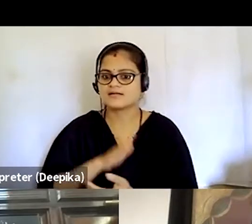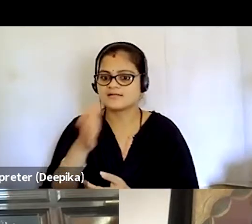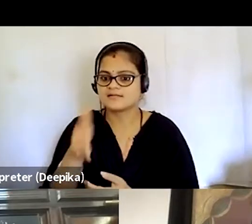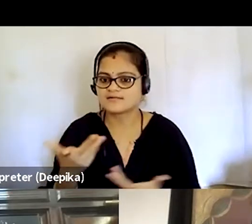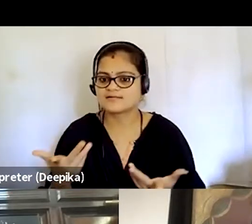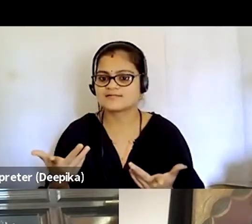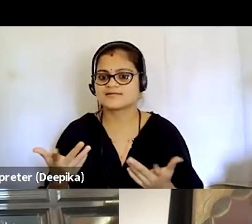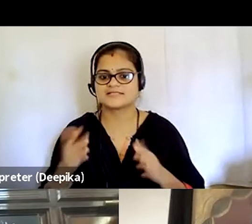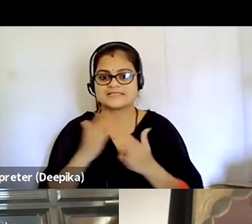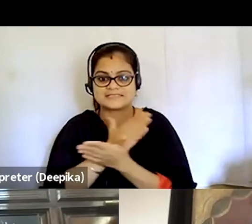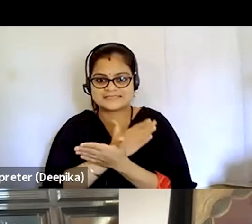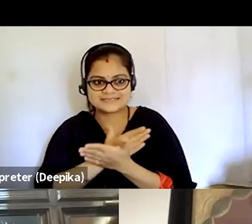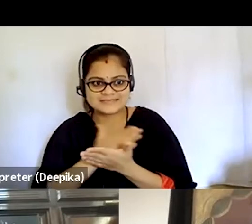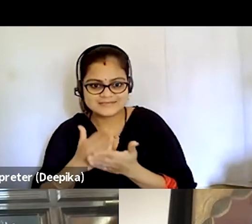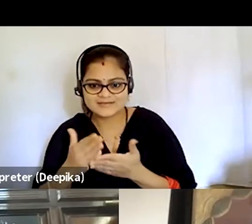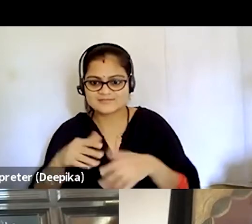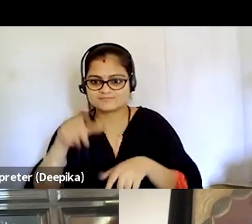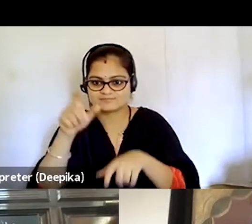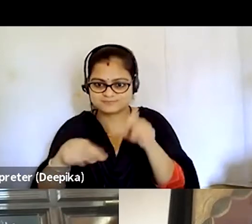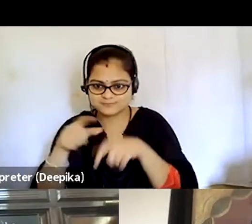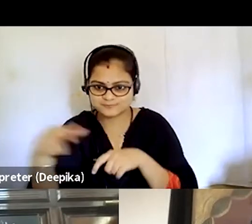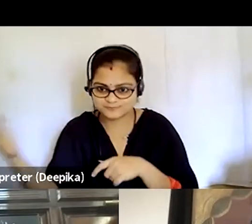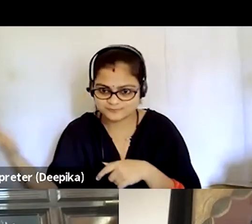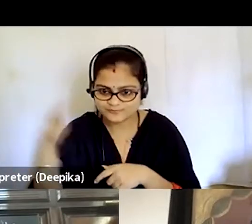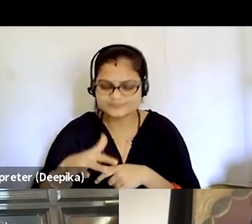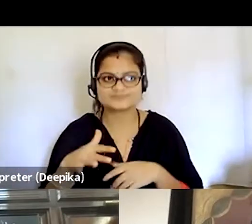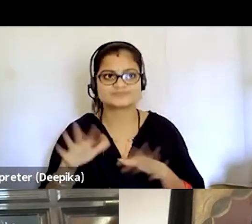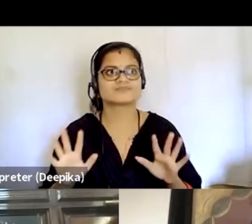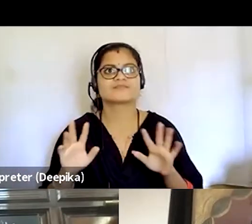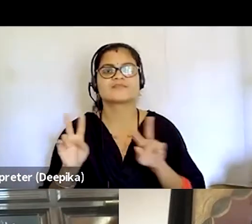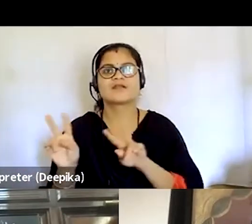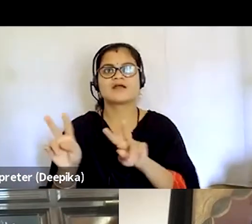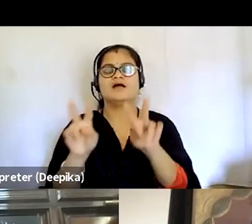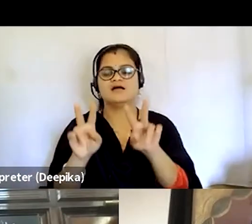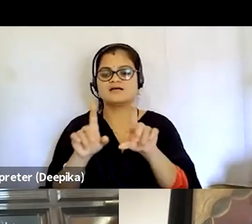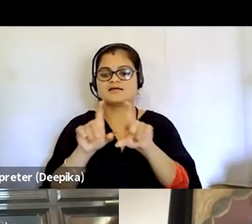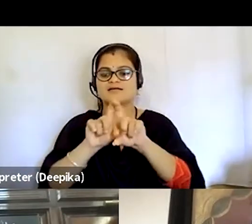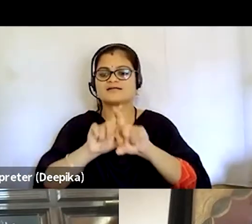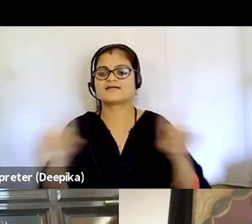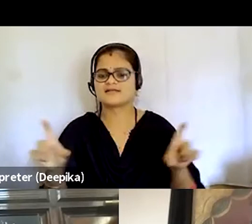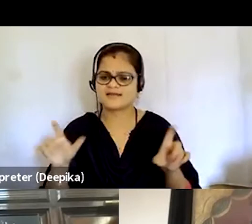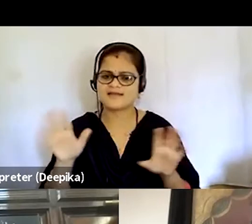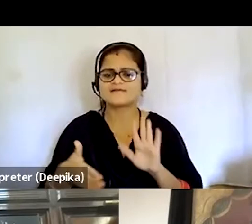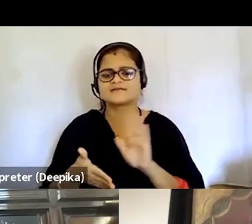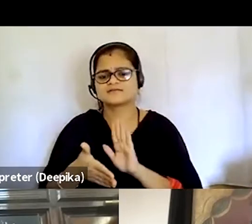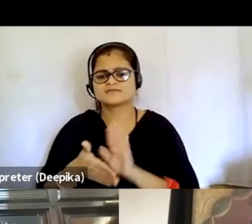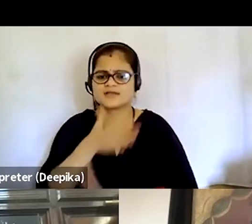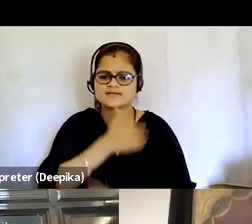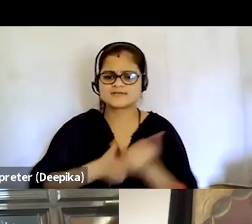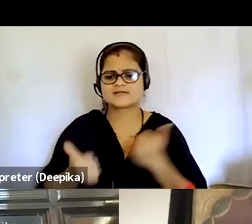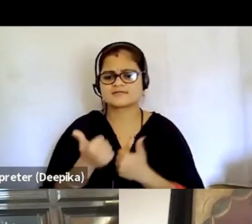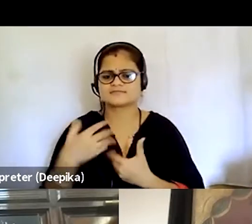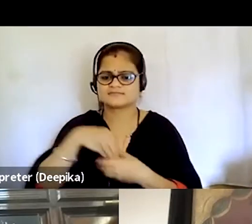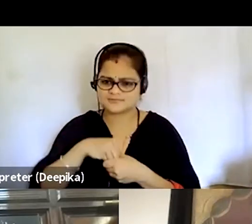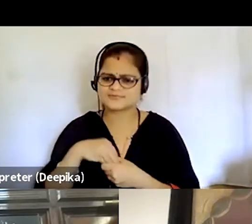nice clean space where your audience can, get a straight up view of the stage. We had all of those challenges, but we had